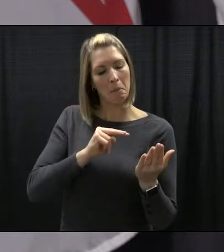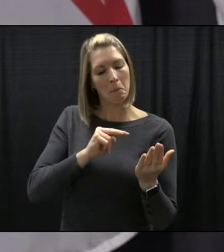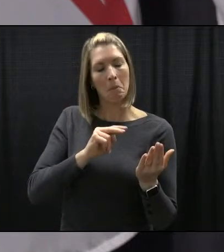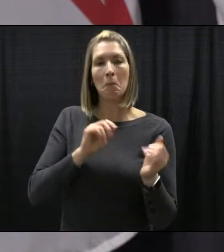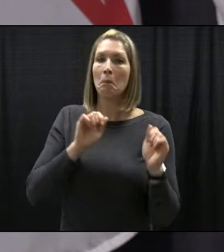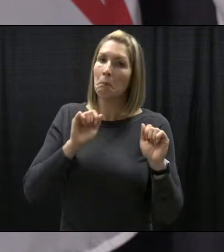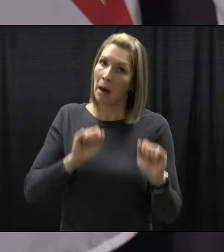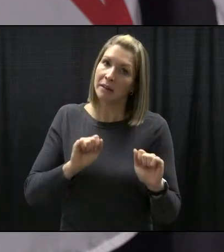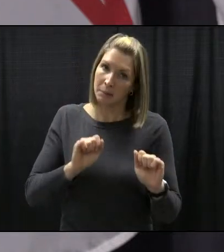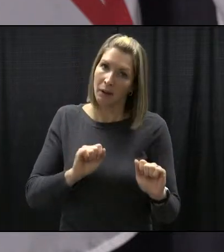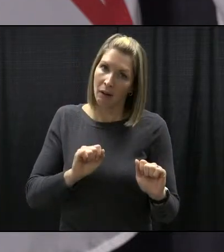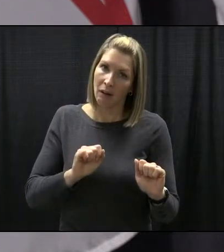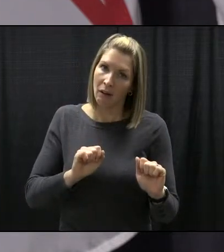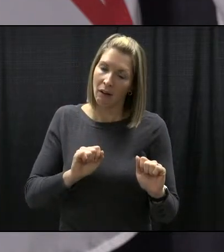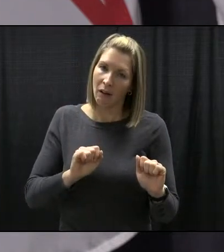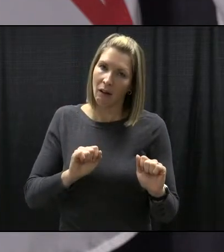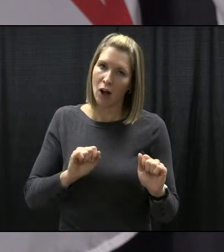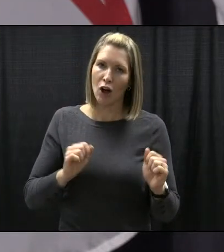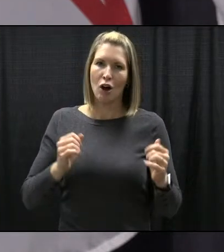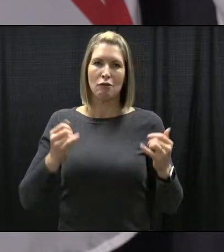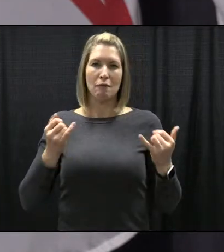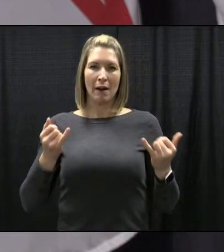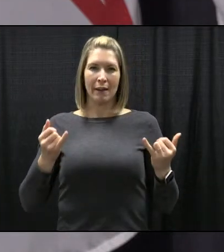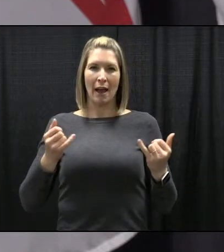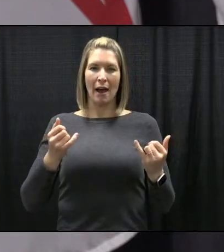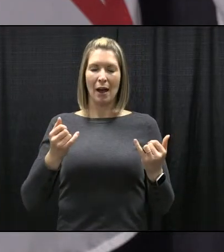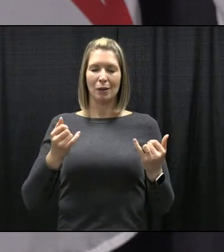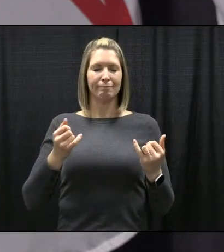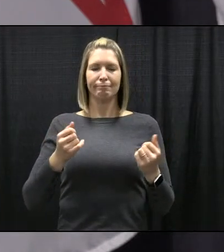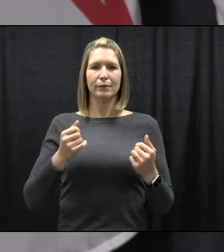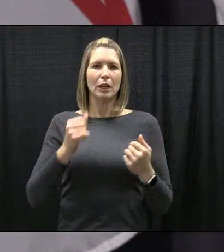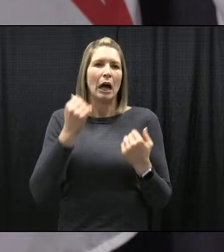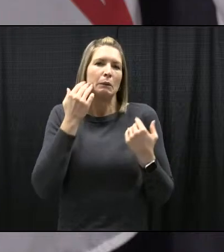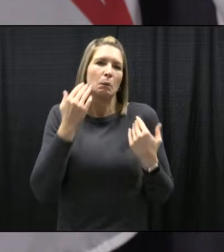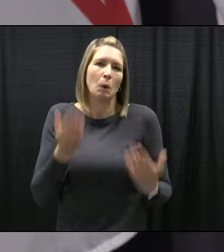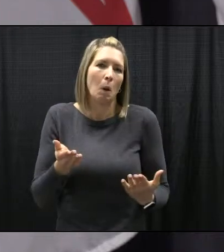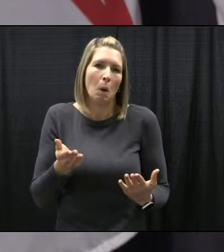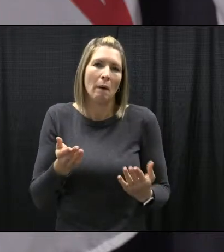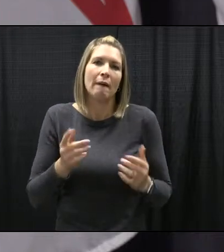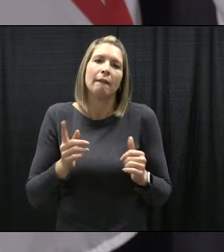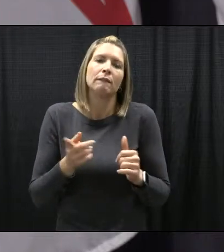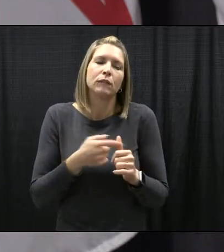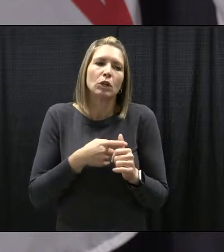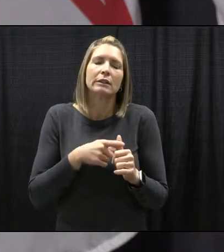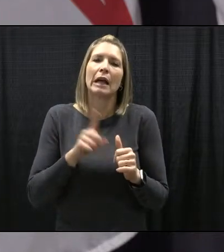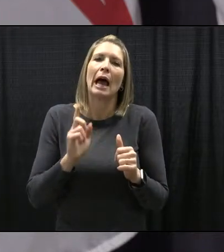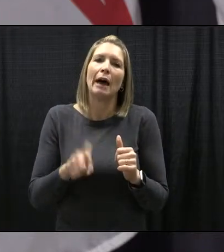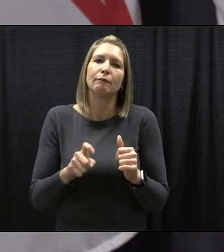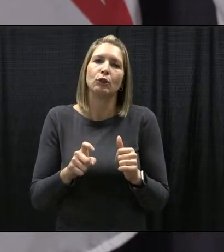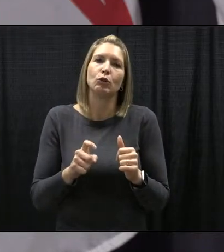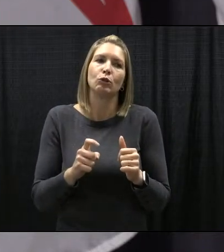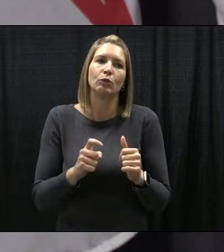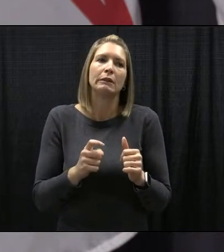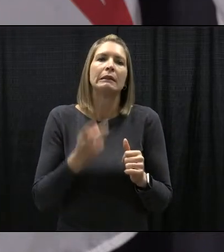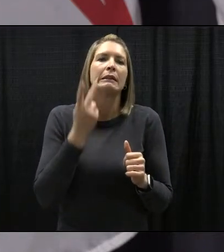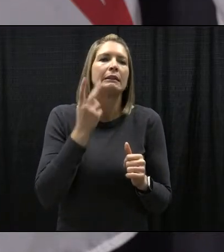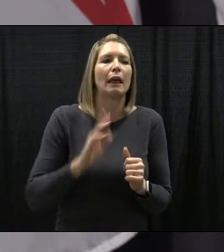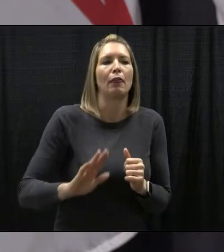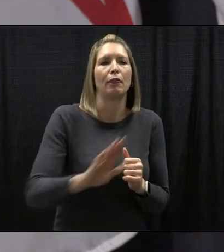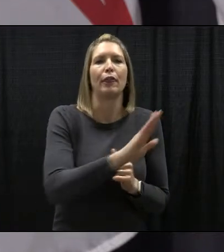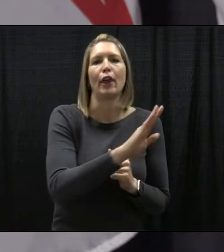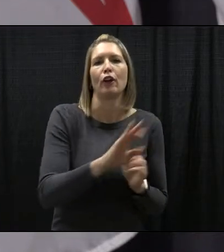It's difficult to tell at this point. I think as we get to use them more and, depending on the recommendations for how we should use